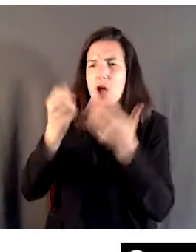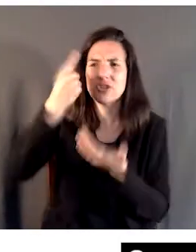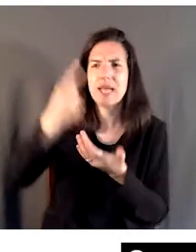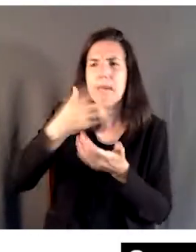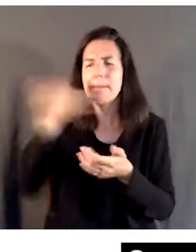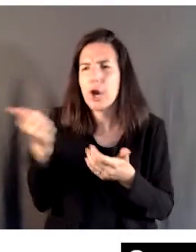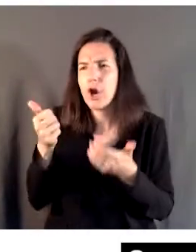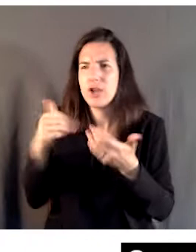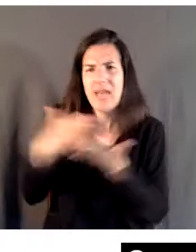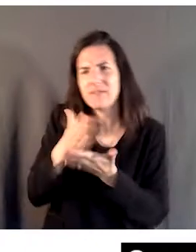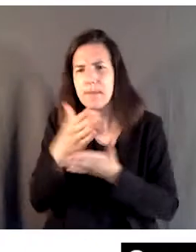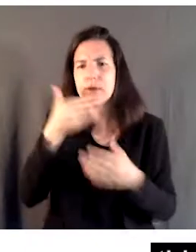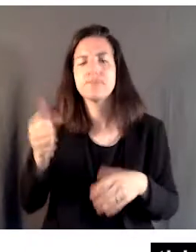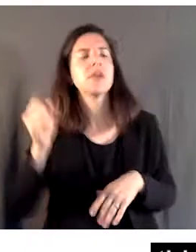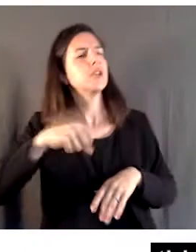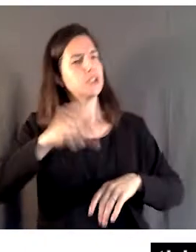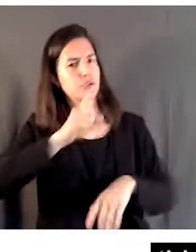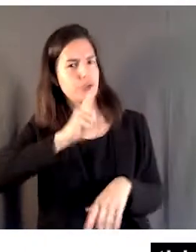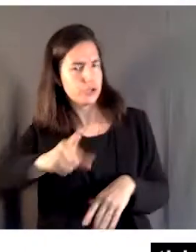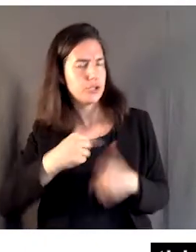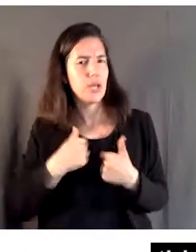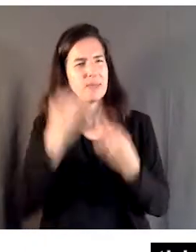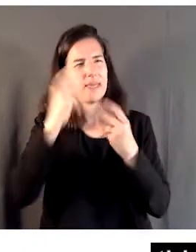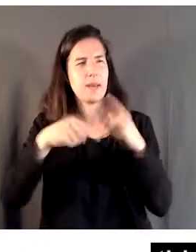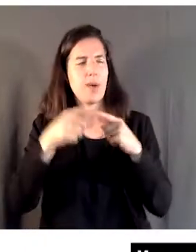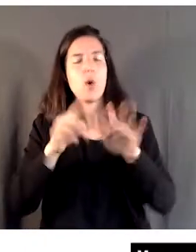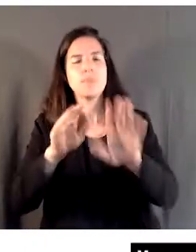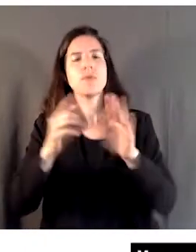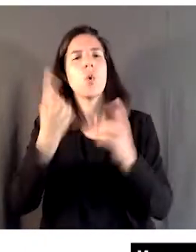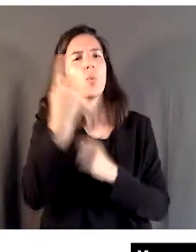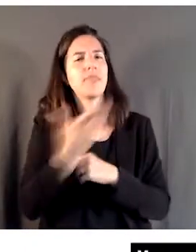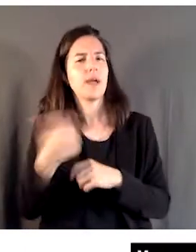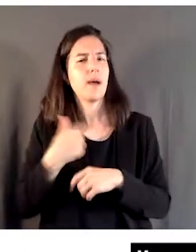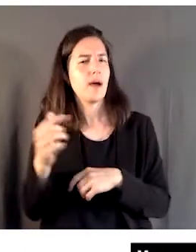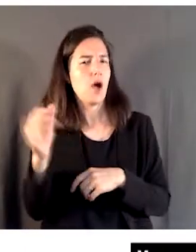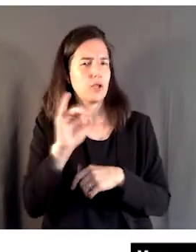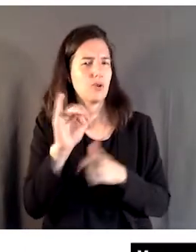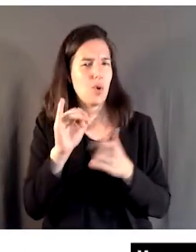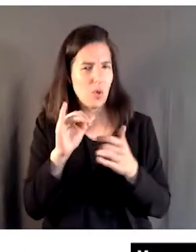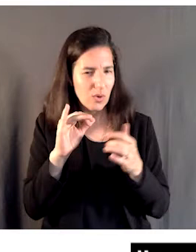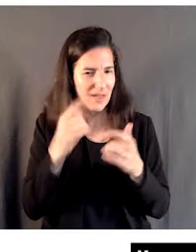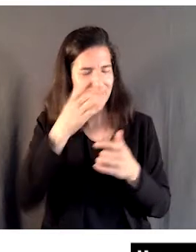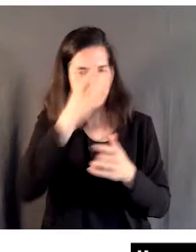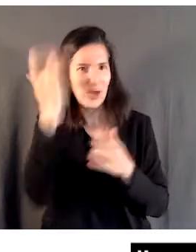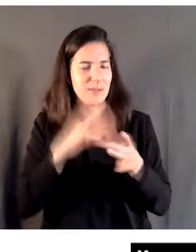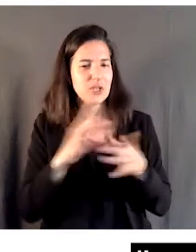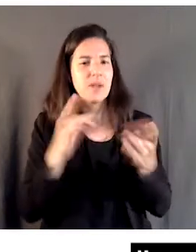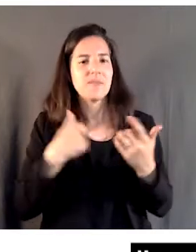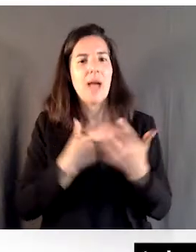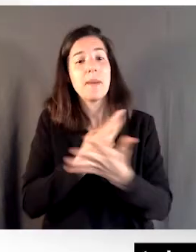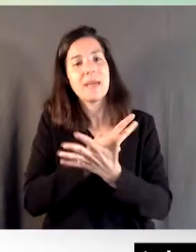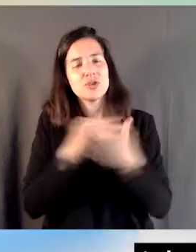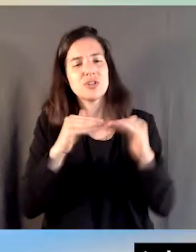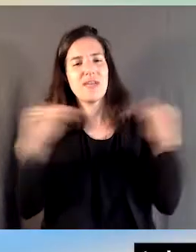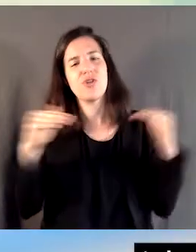So I would think about it like this. And one thing I forgot to mention is that I'm also a master's level counselor. So I want to